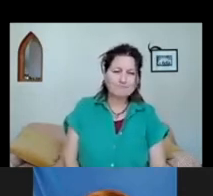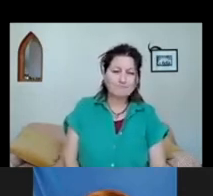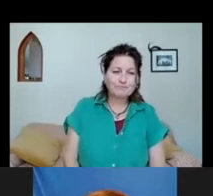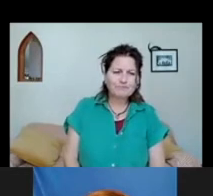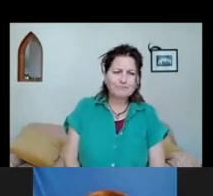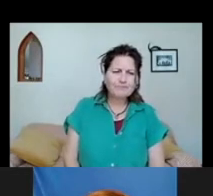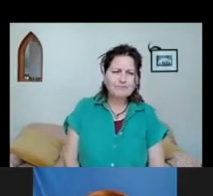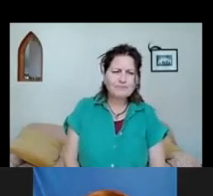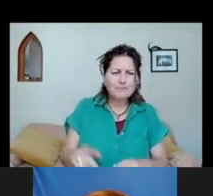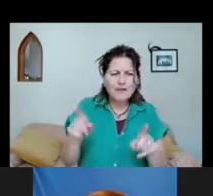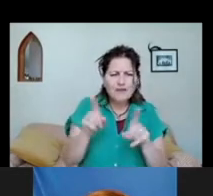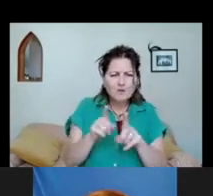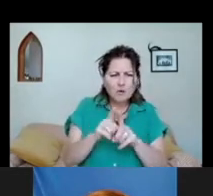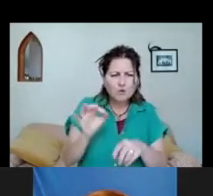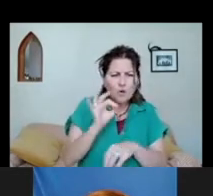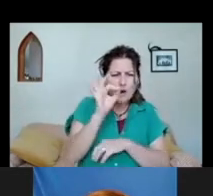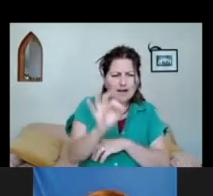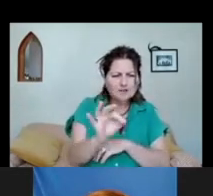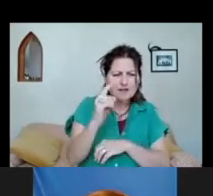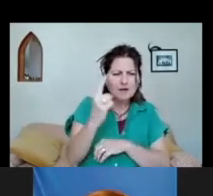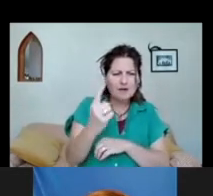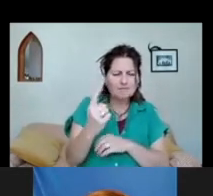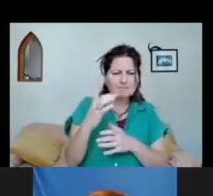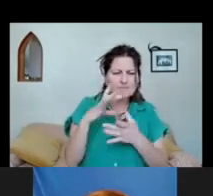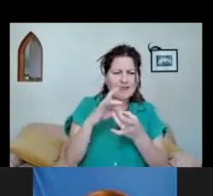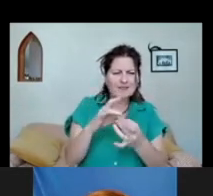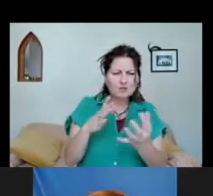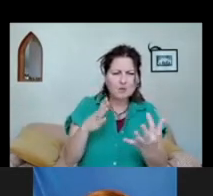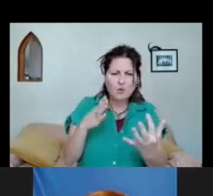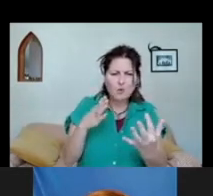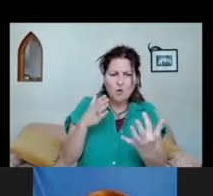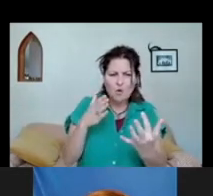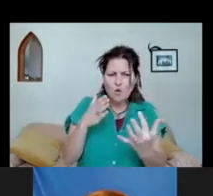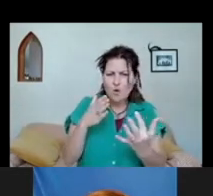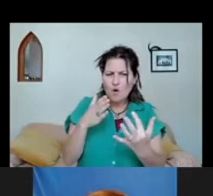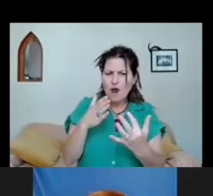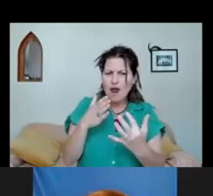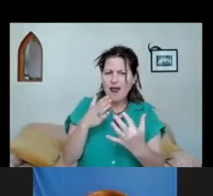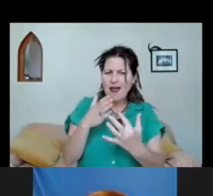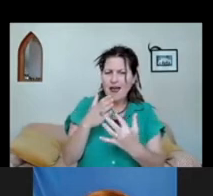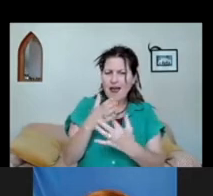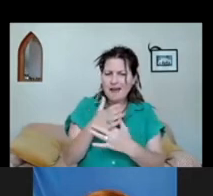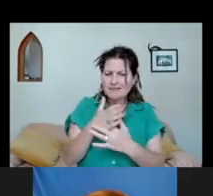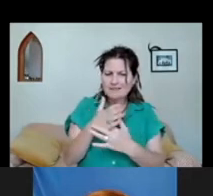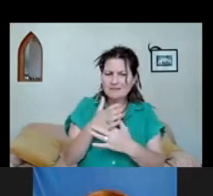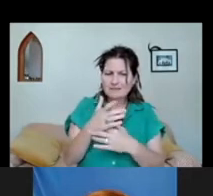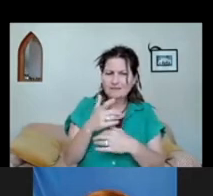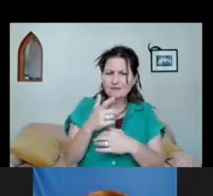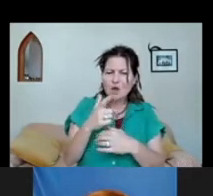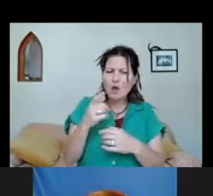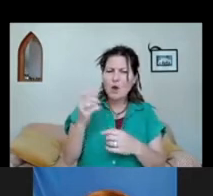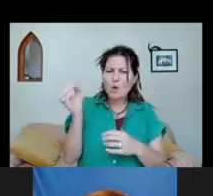There's also a question on percentage of access. We are not necessarily, we're not looking at percentage,